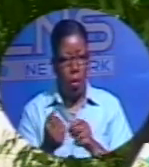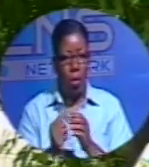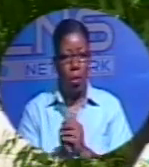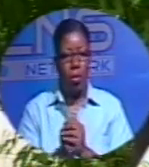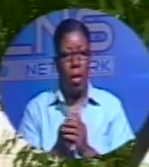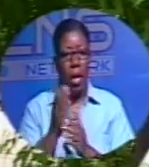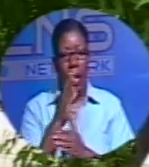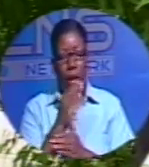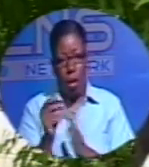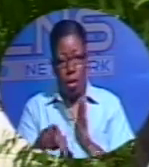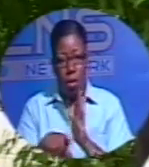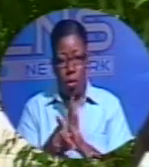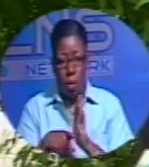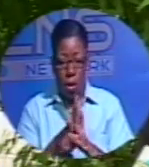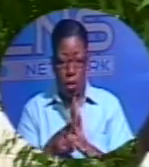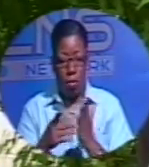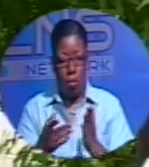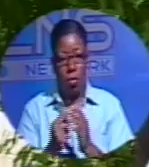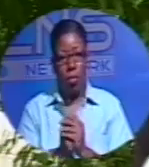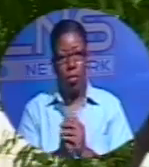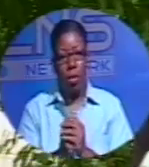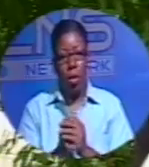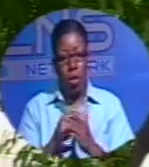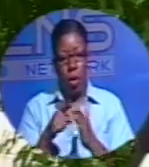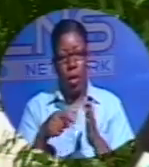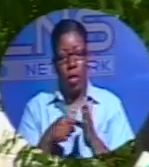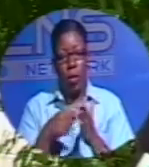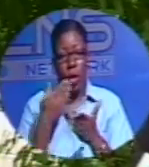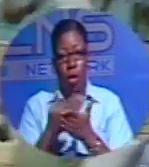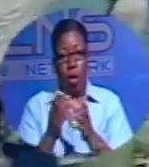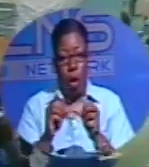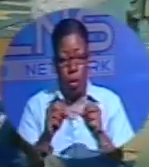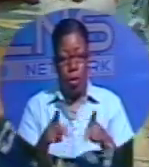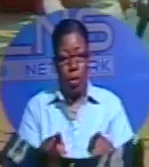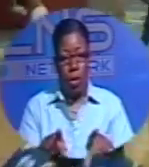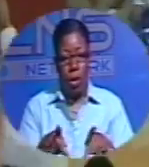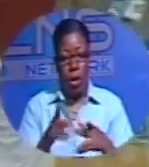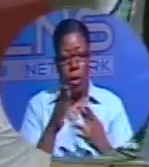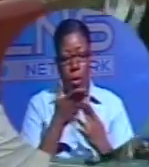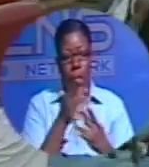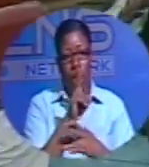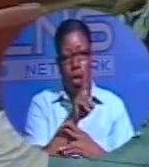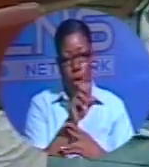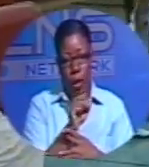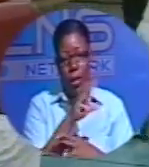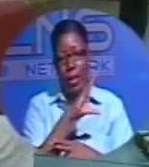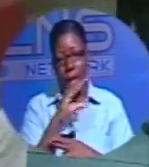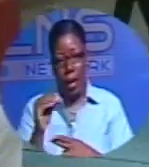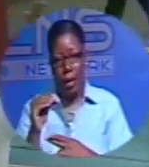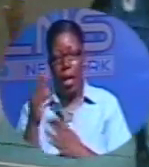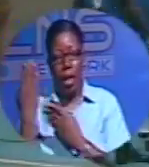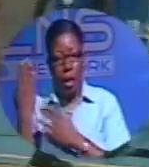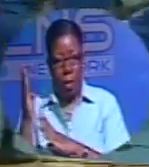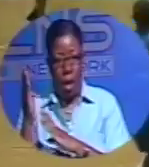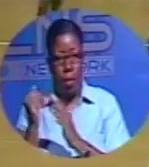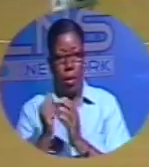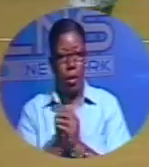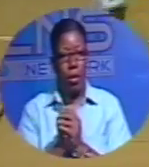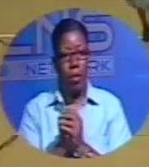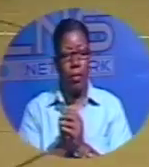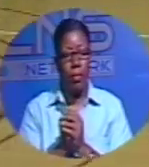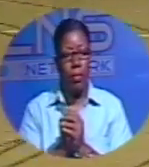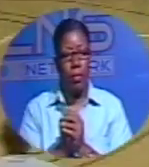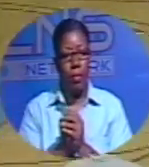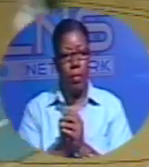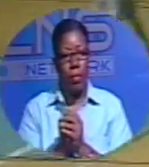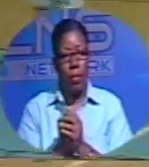and soccer. So we hope that this would be a stepping stone to great things between the Bahamas and U.S. high school. Last year, Noble out of New Providence